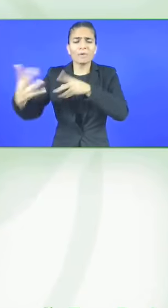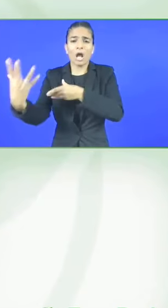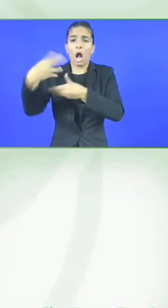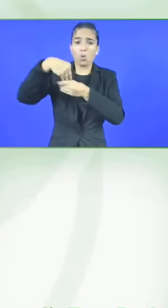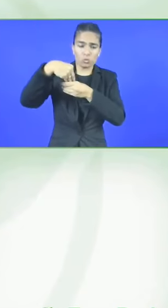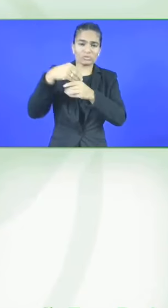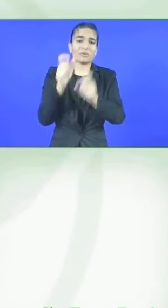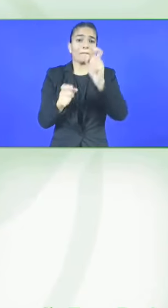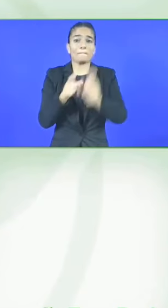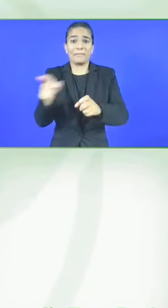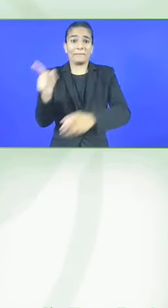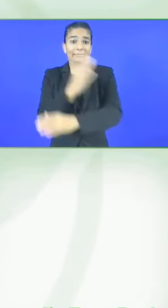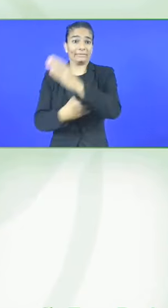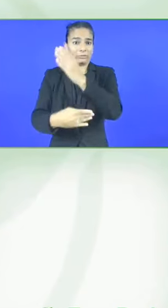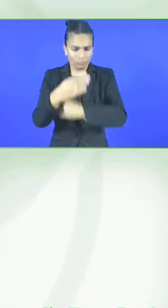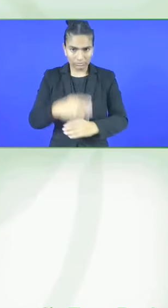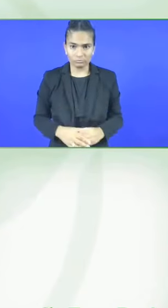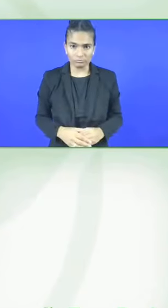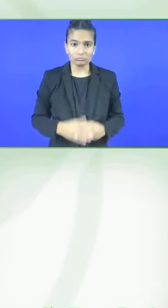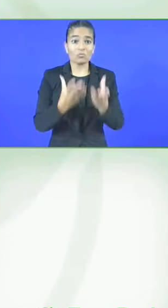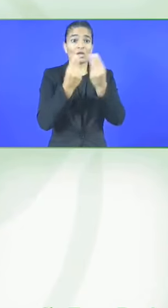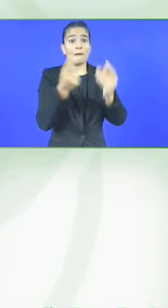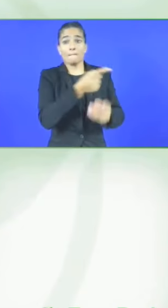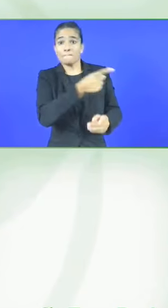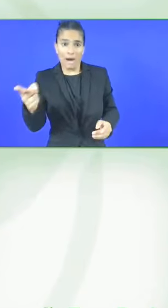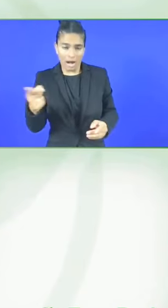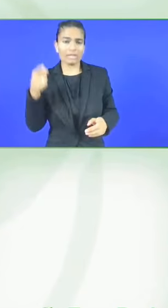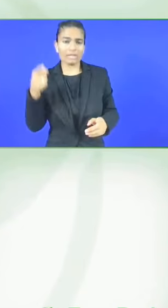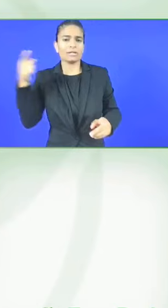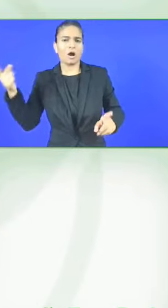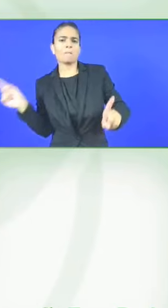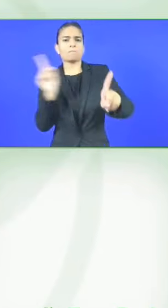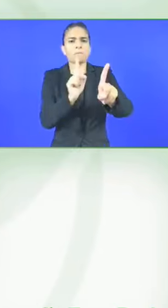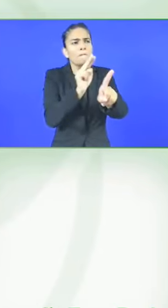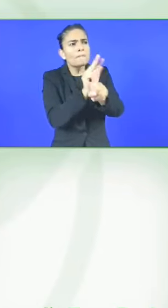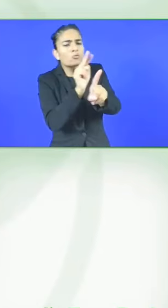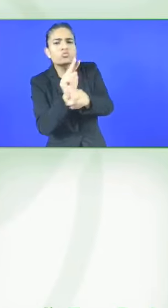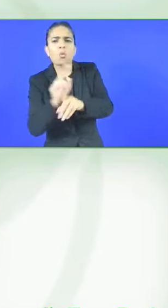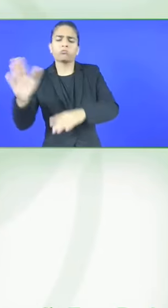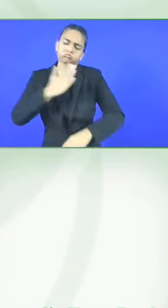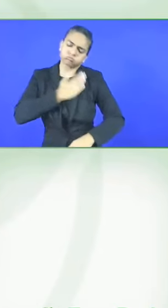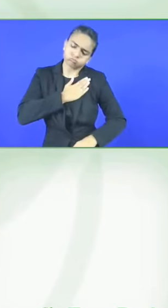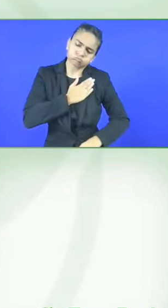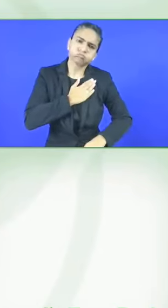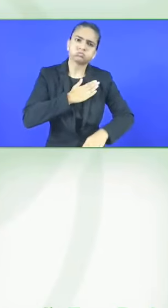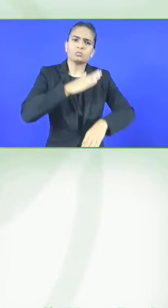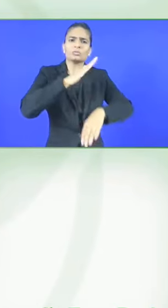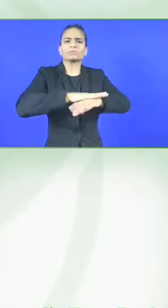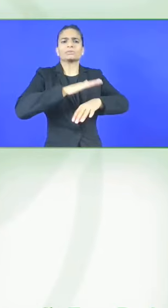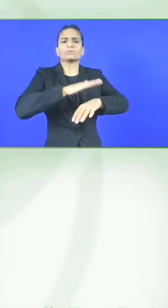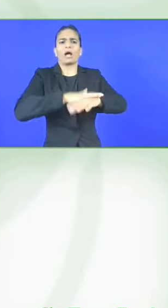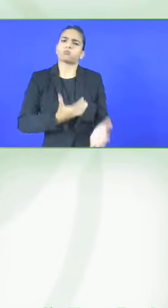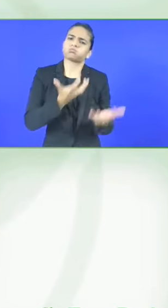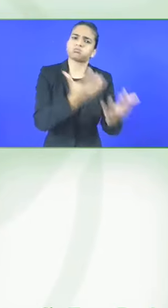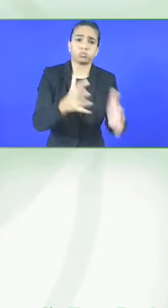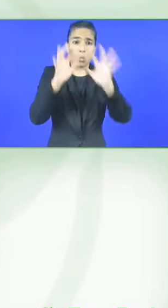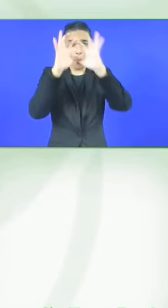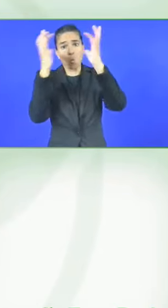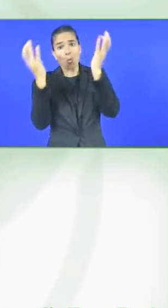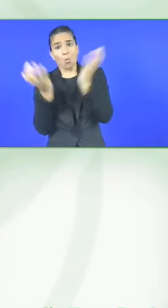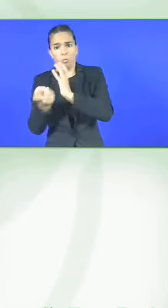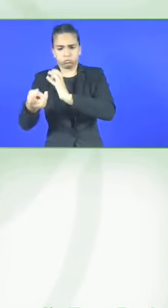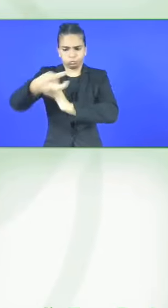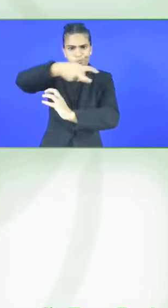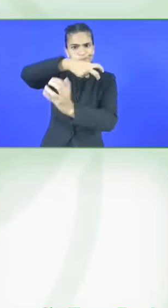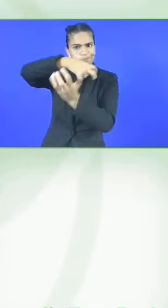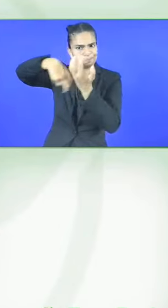about his initiative that he's leading on aging. And I would love to invite to the stage Mr. Luis